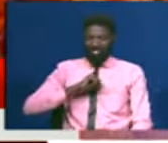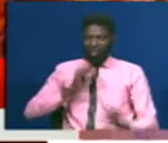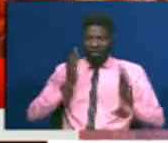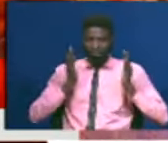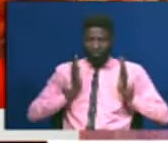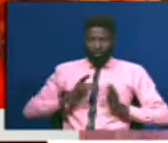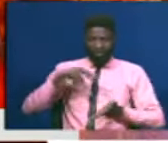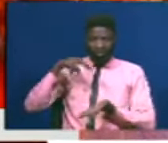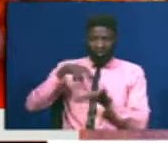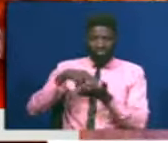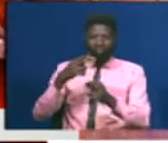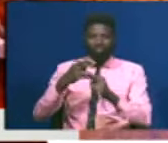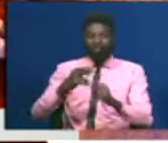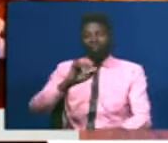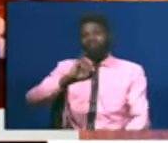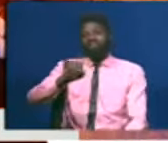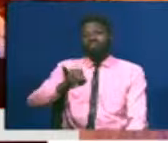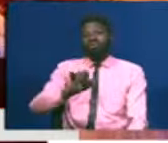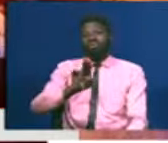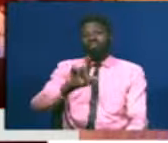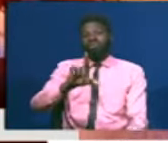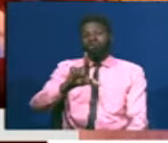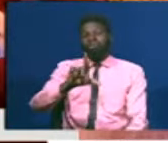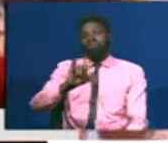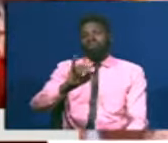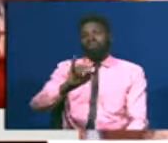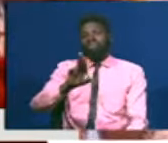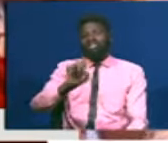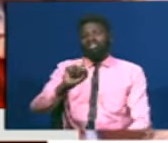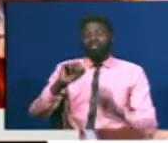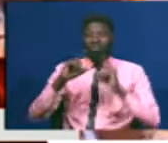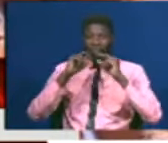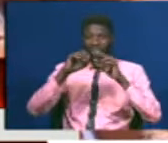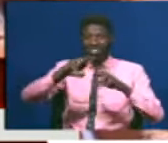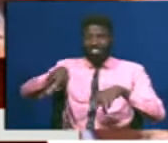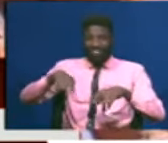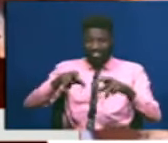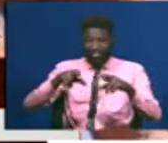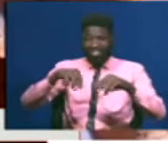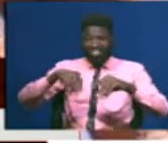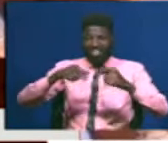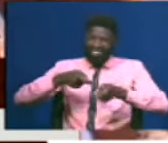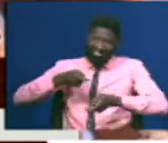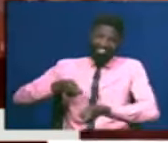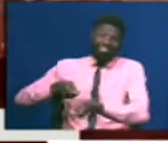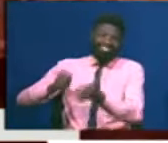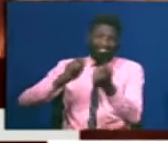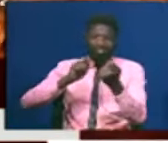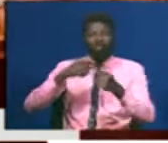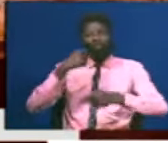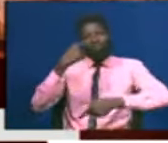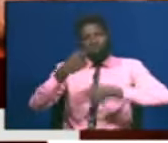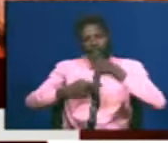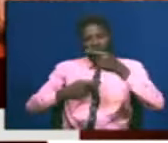Mutuka said that sand harvesting is booming in the river despite a government ban. Kivou Ward MCA Sami Munyithia,